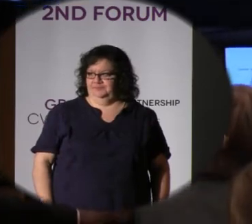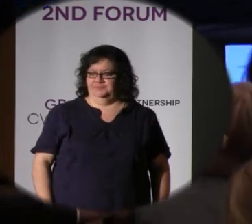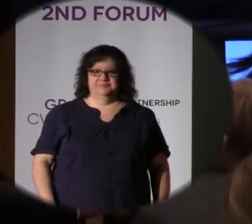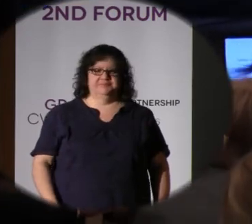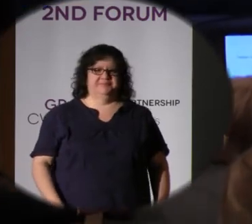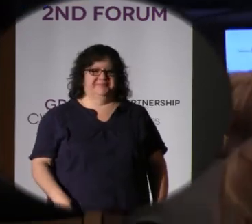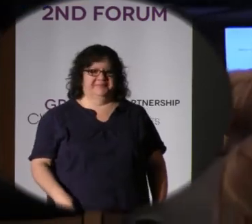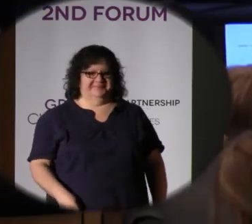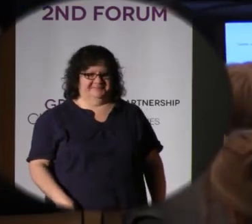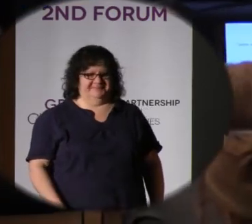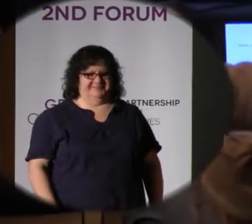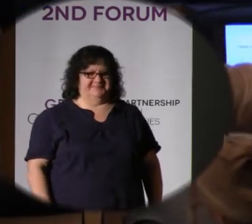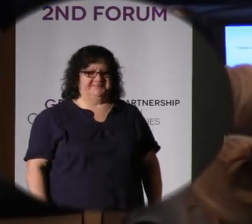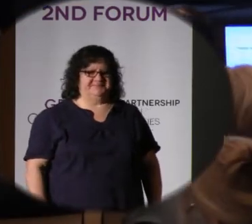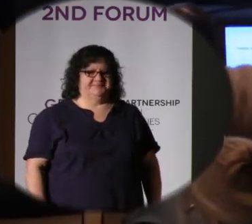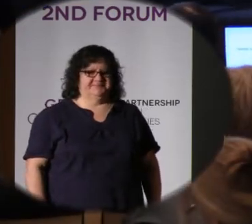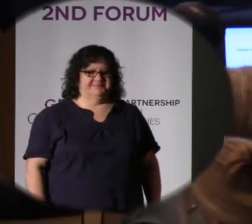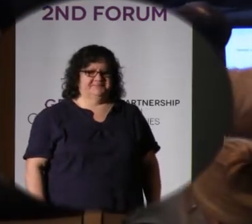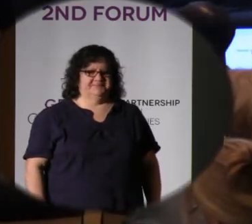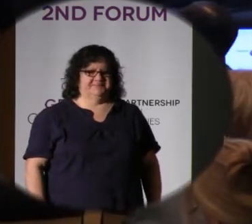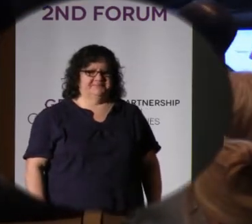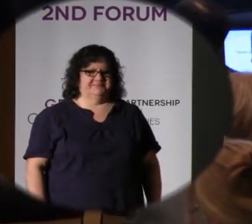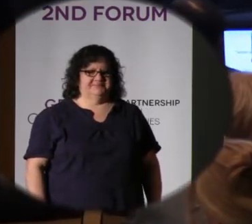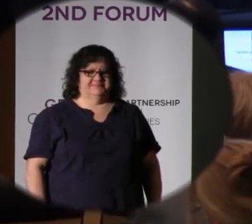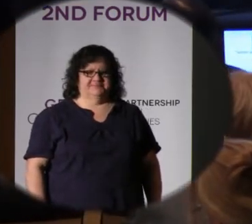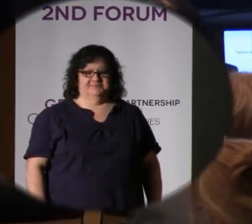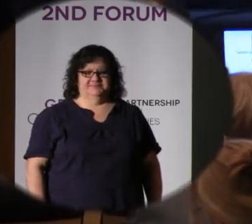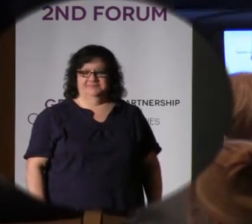Okay. Abia, you are a